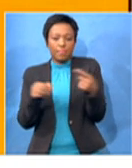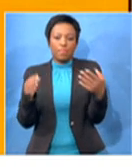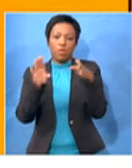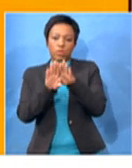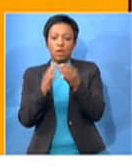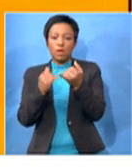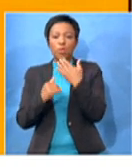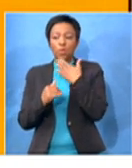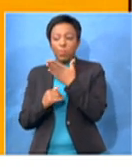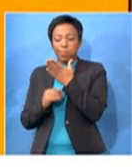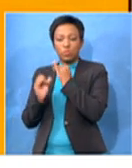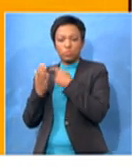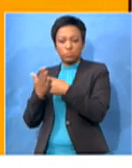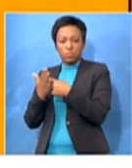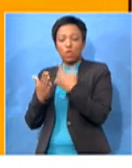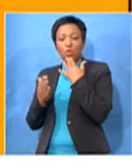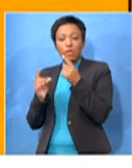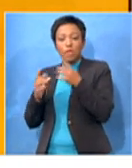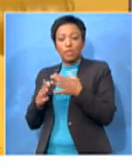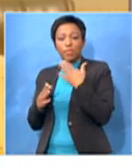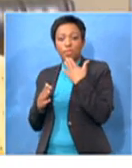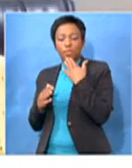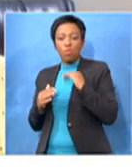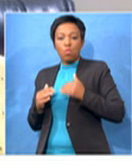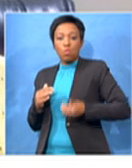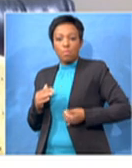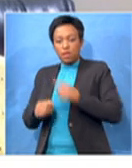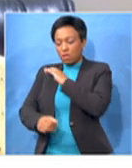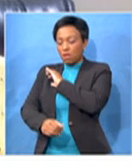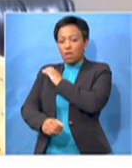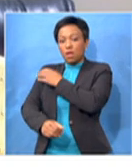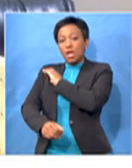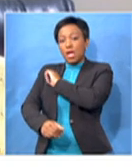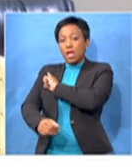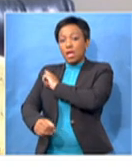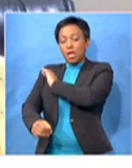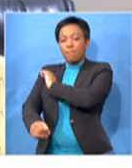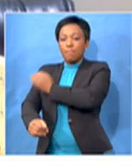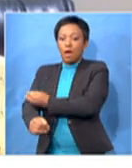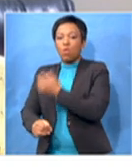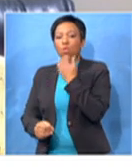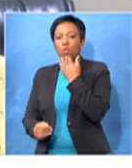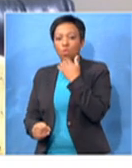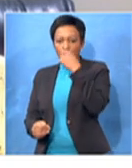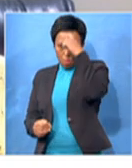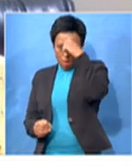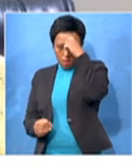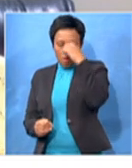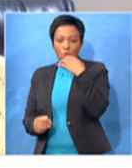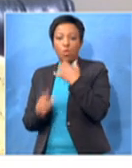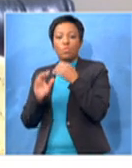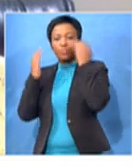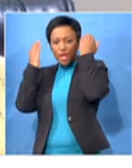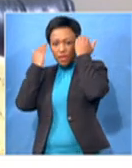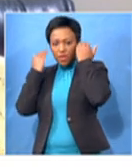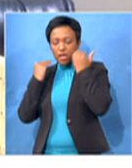now to discuss this is the director of the Women's Empower organization, Wise for Africa, Advocate Brenda Madumise. Advocate, a